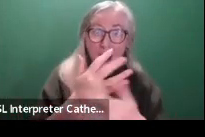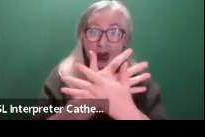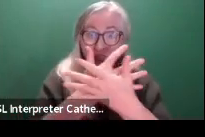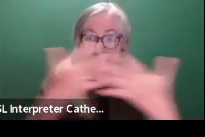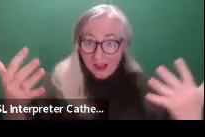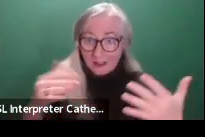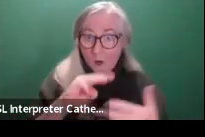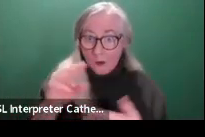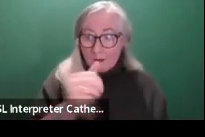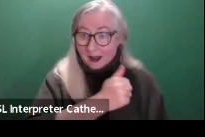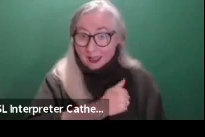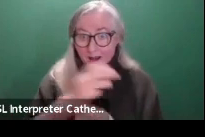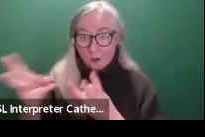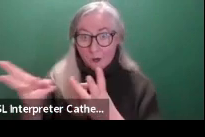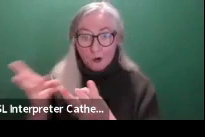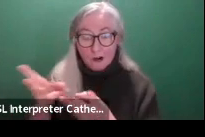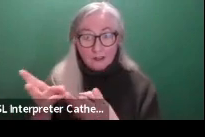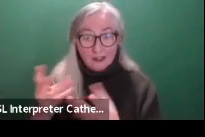when at work.